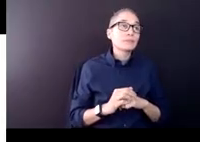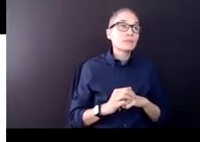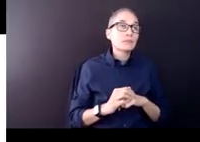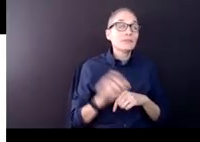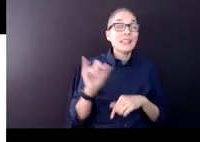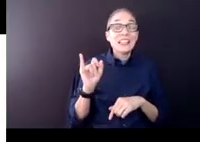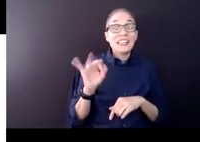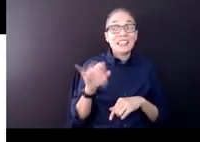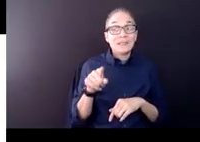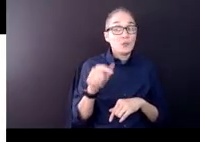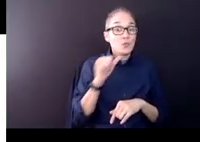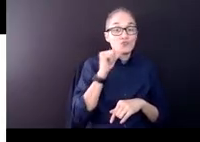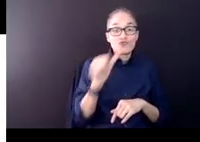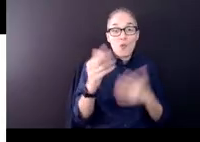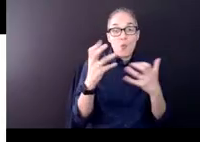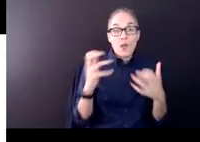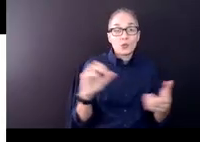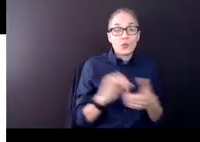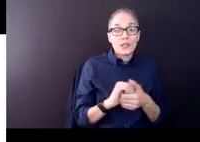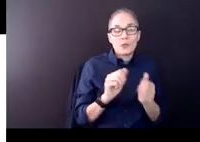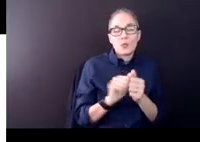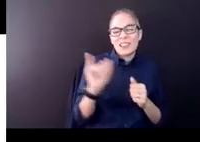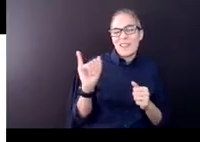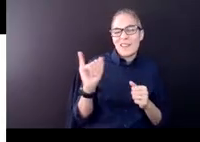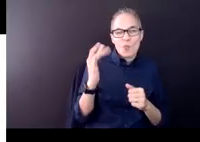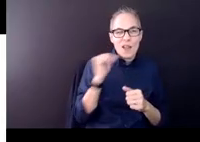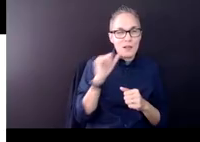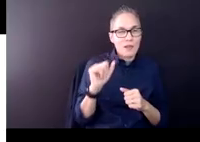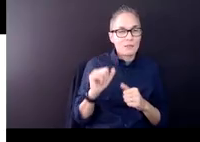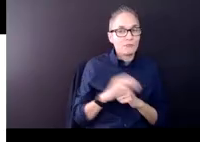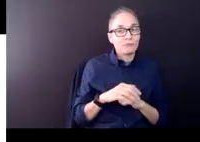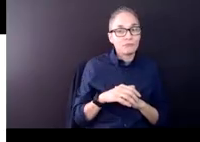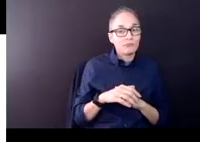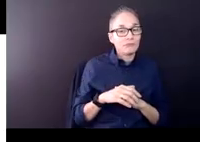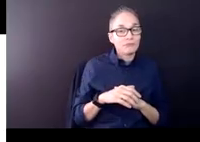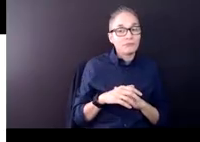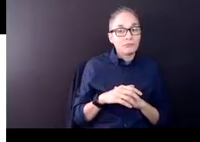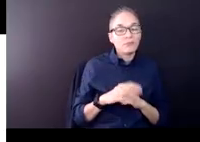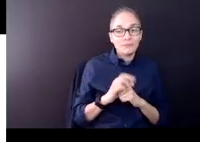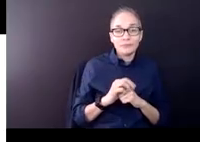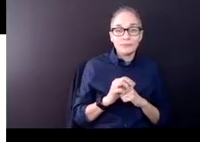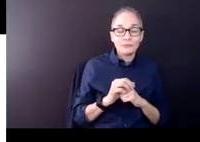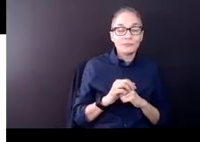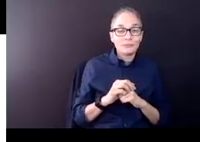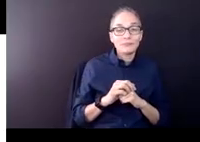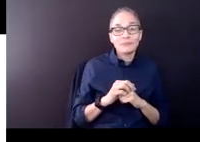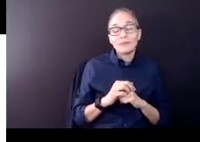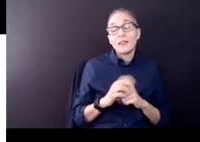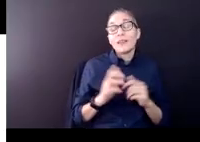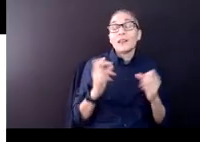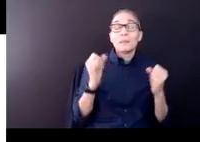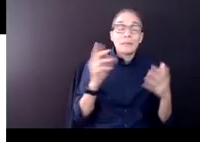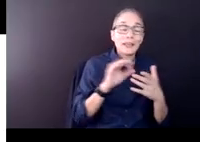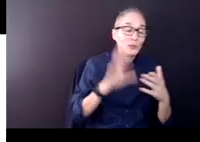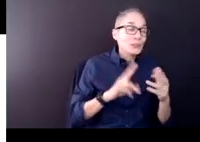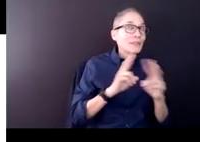And if you don't want to collaborate with AI, why not? Again, I'm always really fascinated with the reasons that students give. And a lot of students, again, they're very